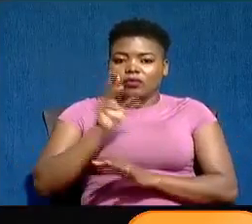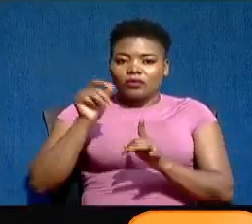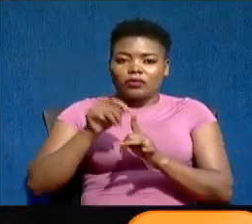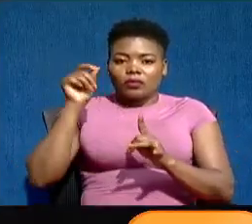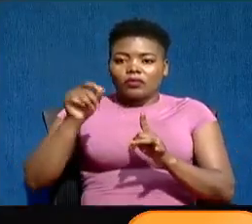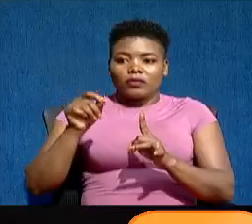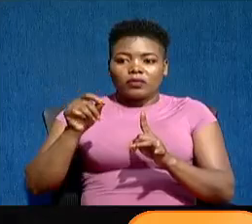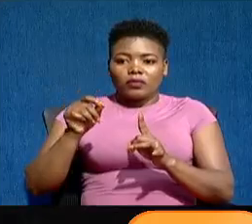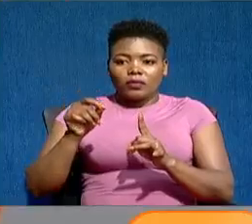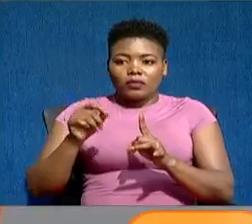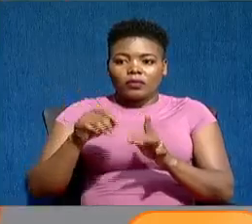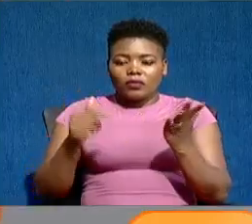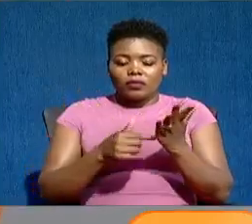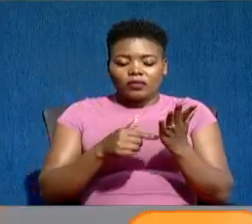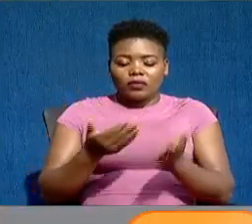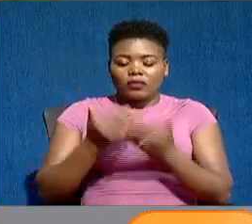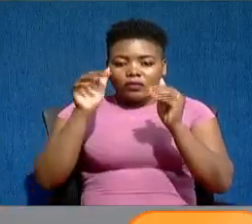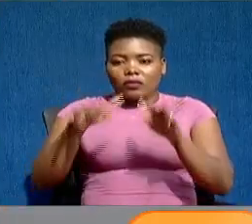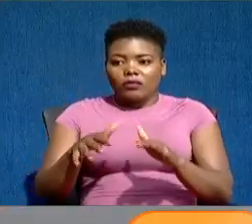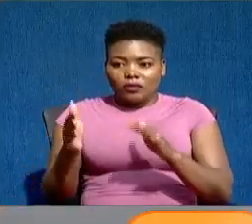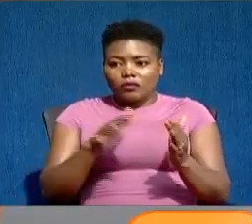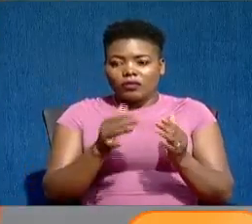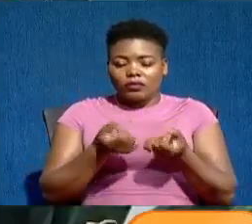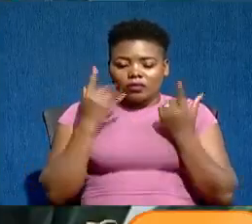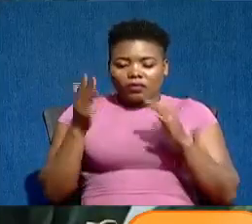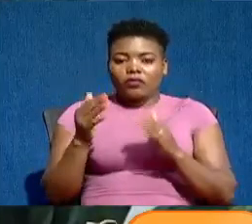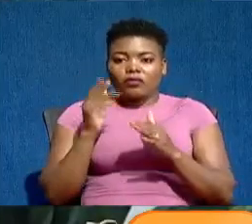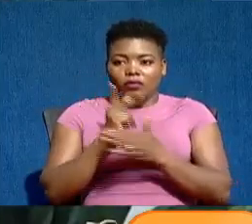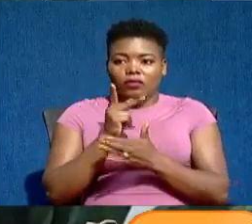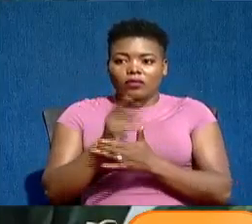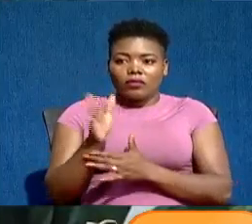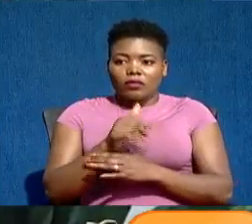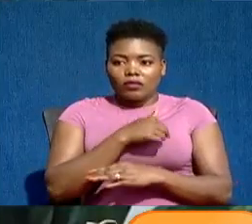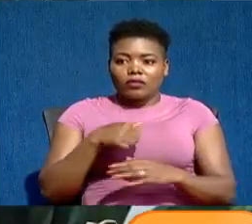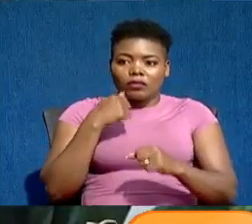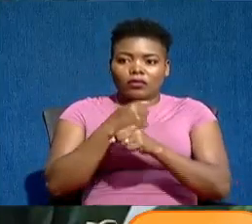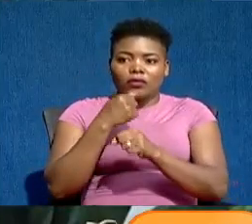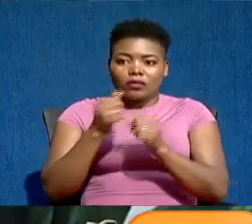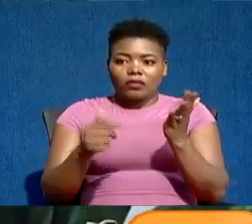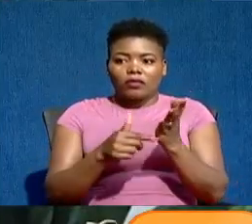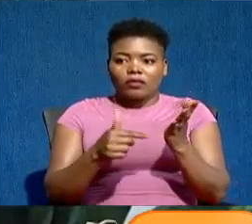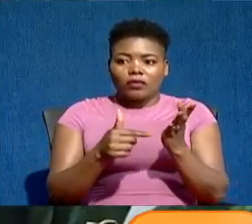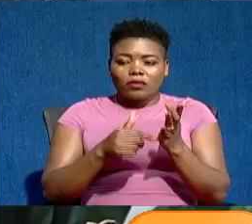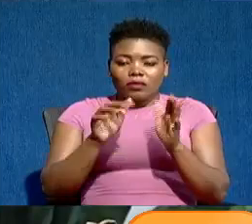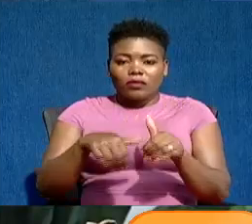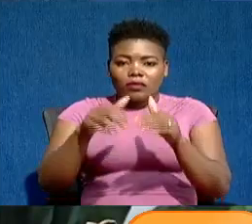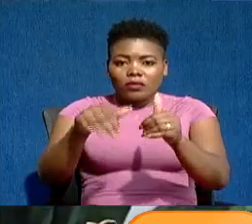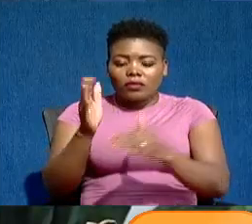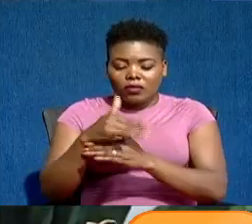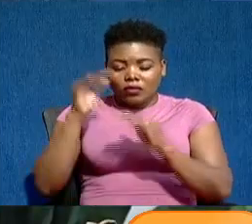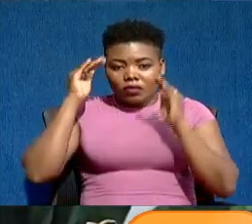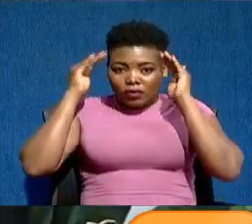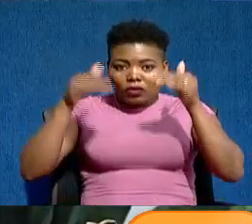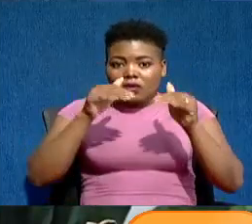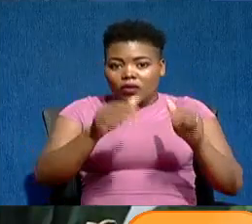e-samaki, to help the farmers understand how to properly rear fish. We do agri-tech, which is focused on the farmers, climate